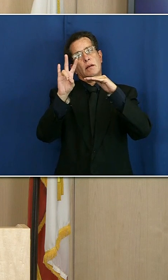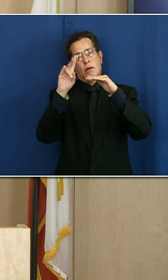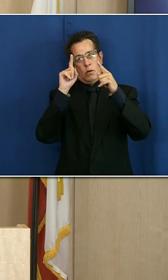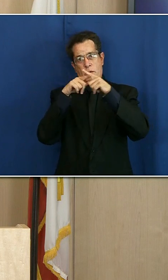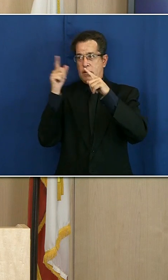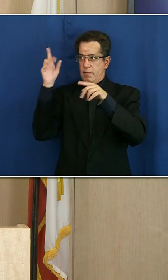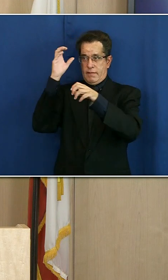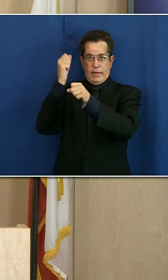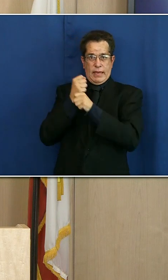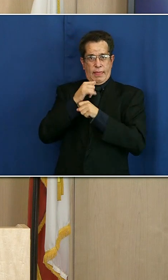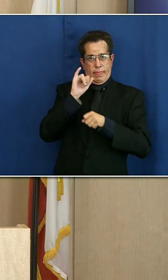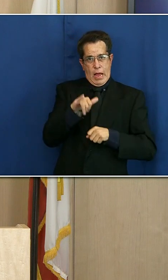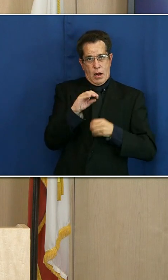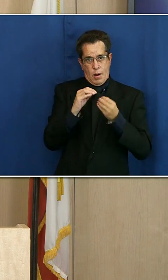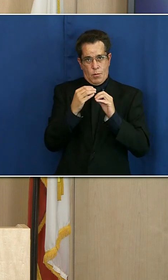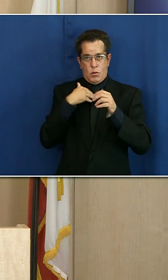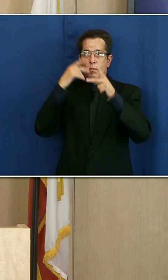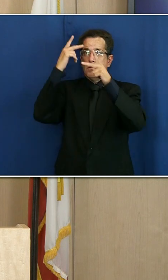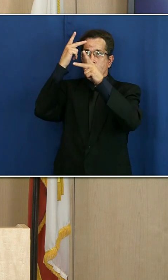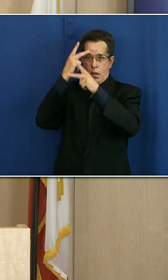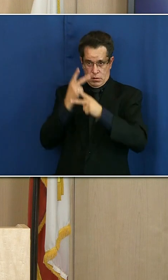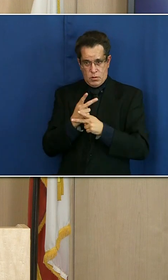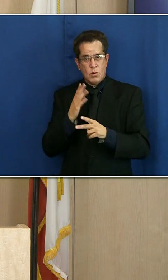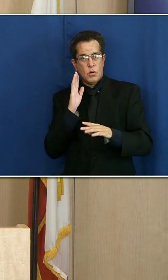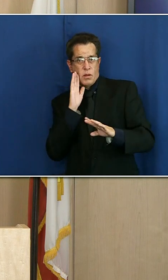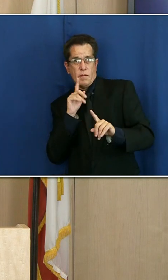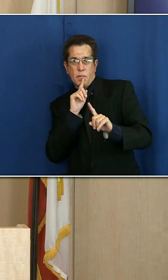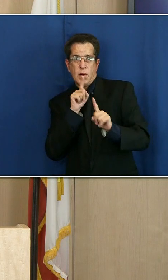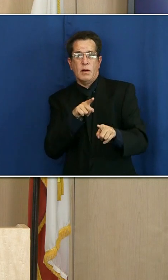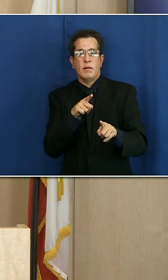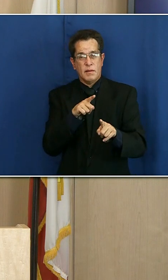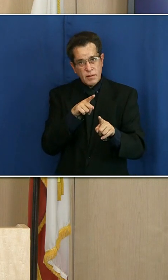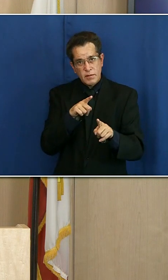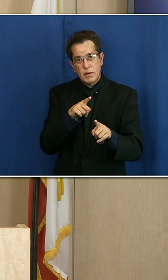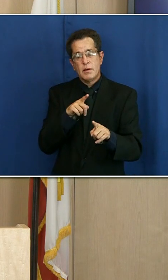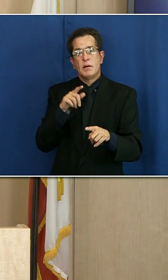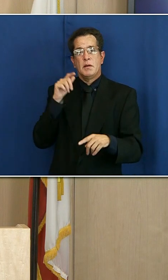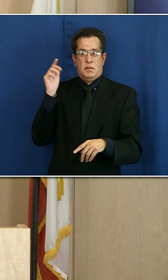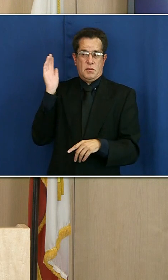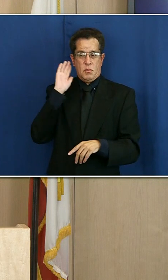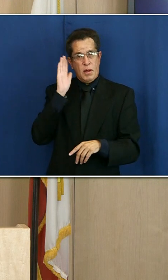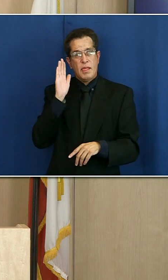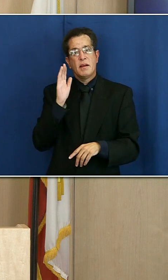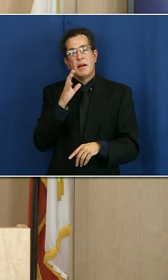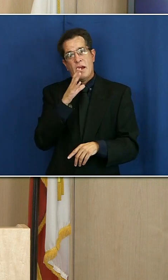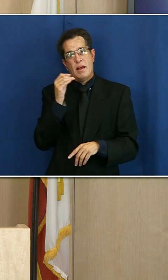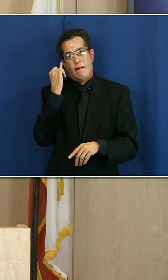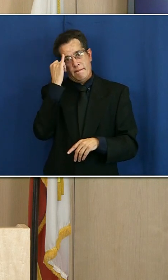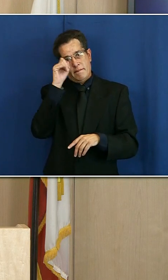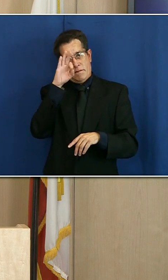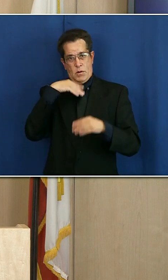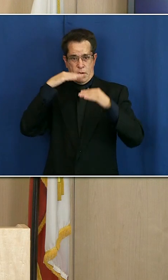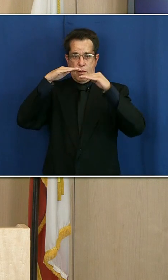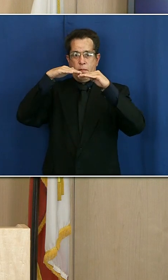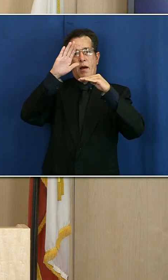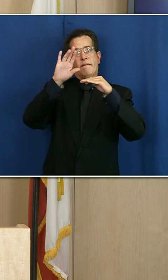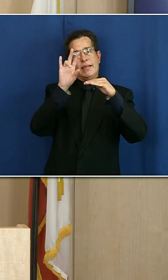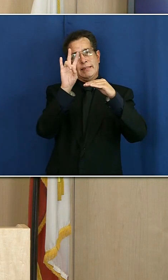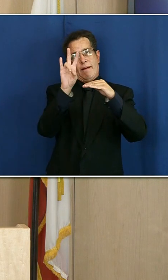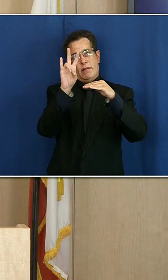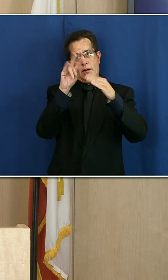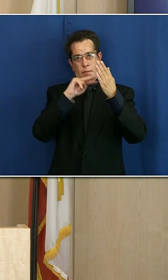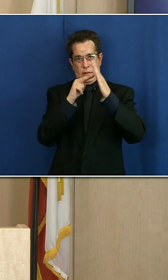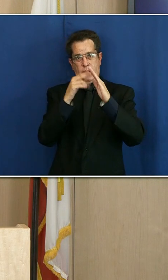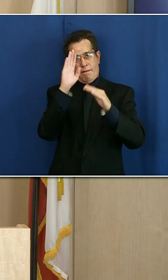adjusted number is calculated after the adjudication process by CDPH. And if it is above 7, would that